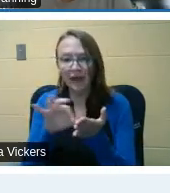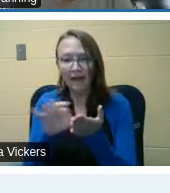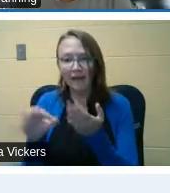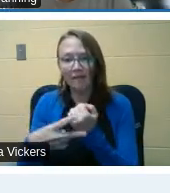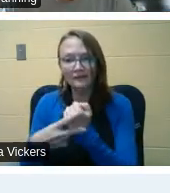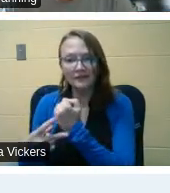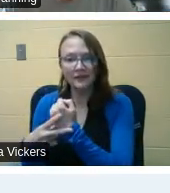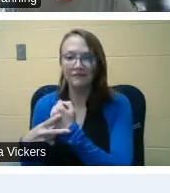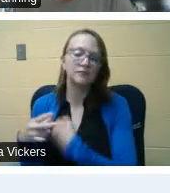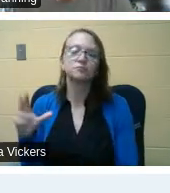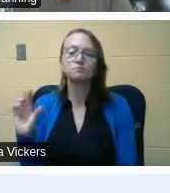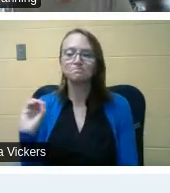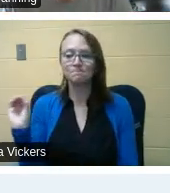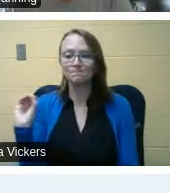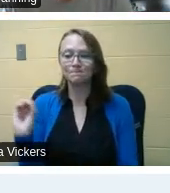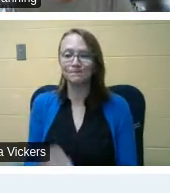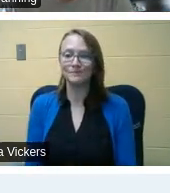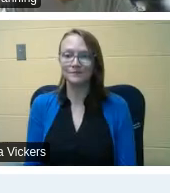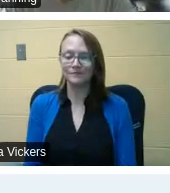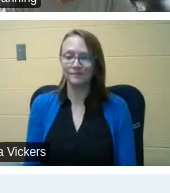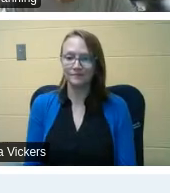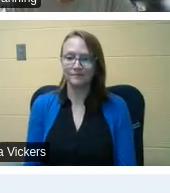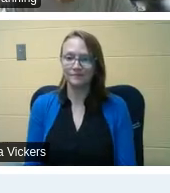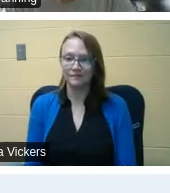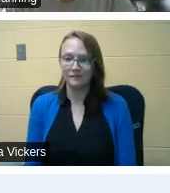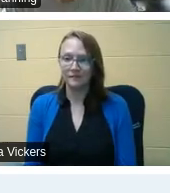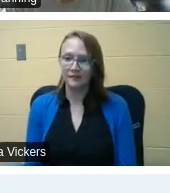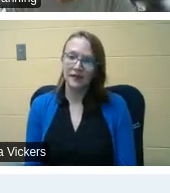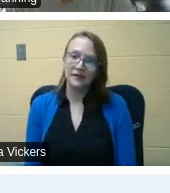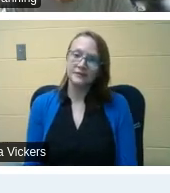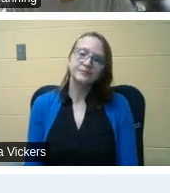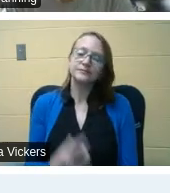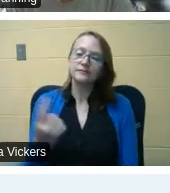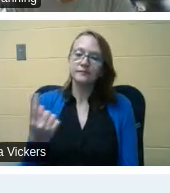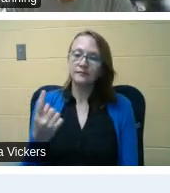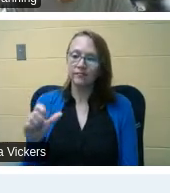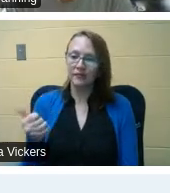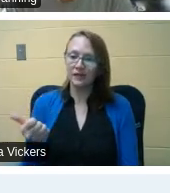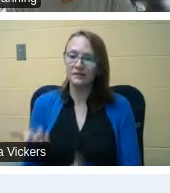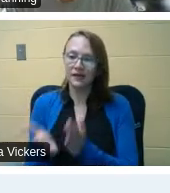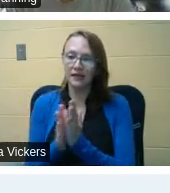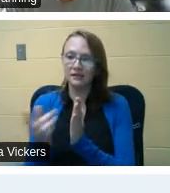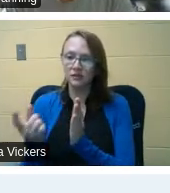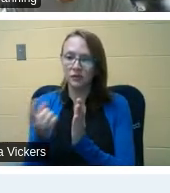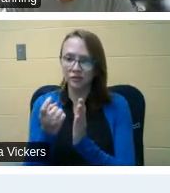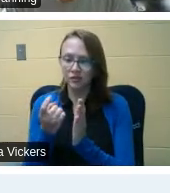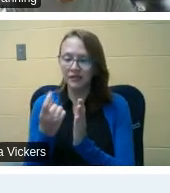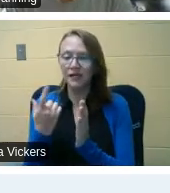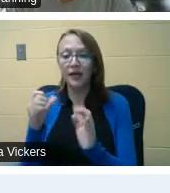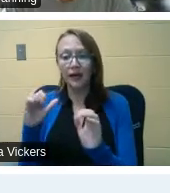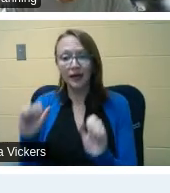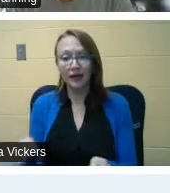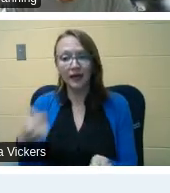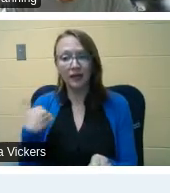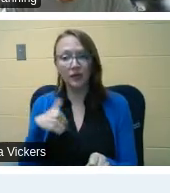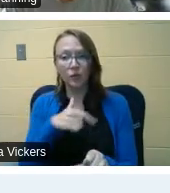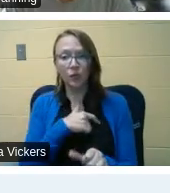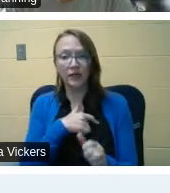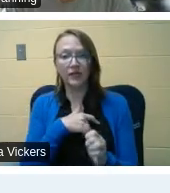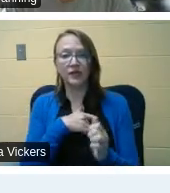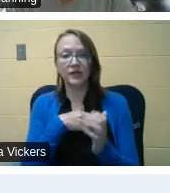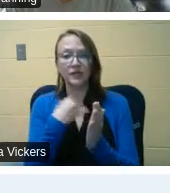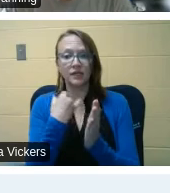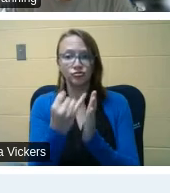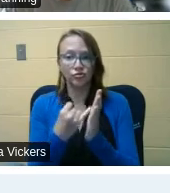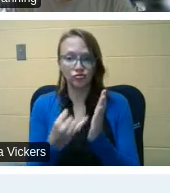Amazing. Salena, I don't know if I'm pronouncing it correctly, asked, can we draw our own